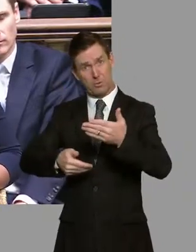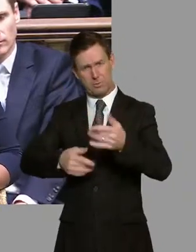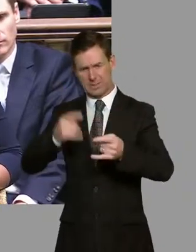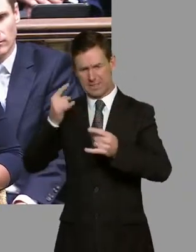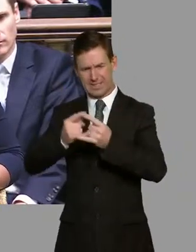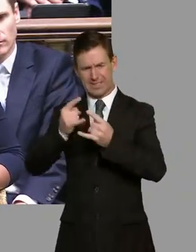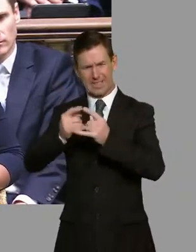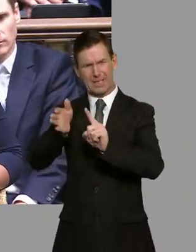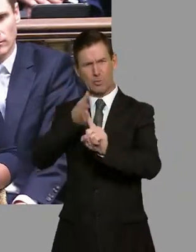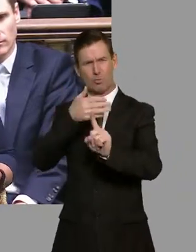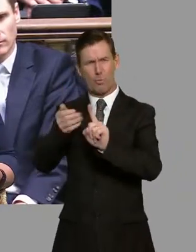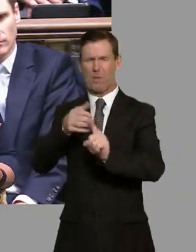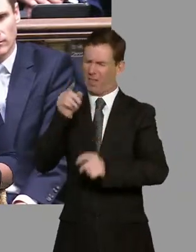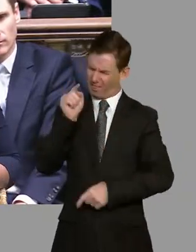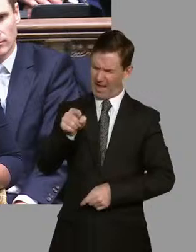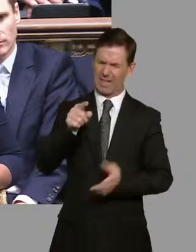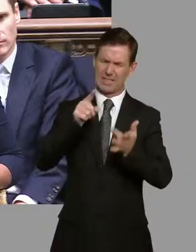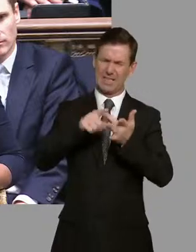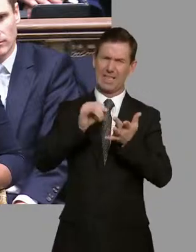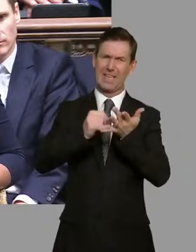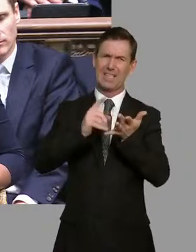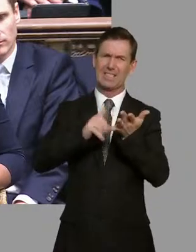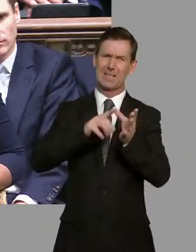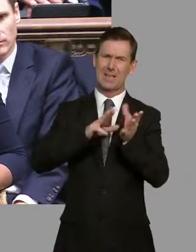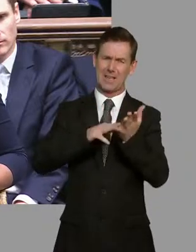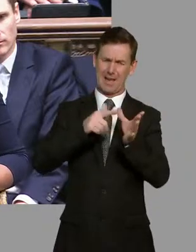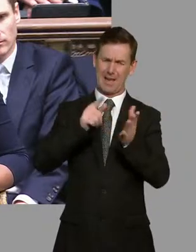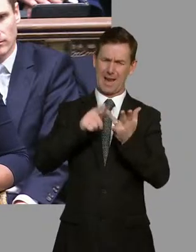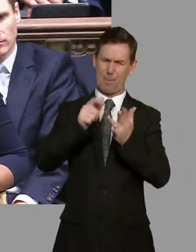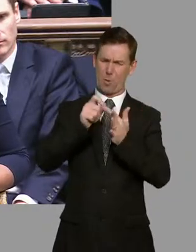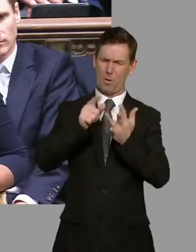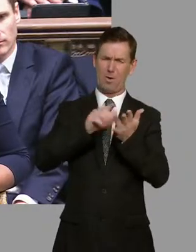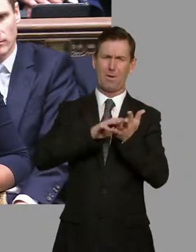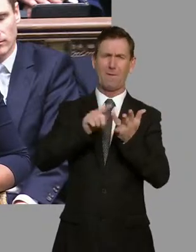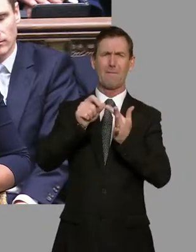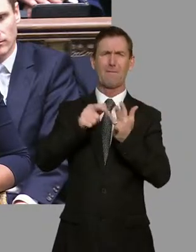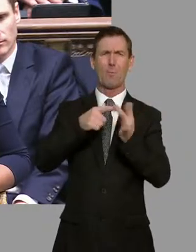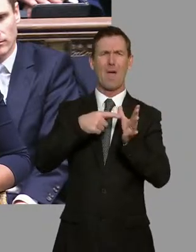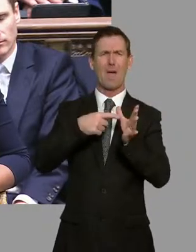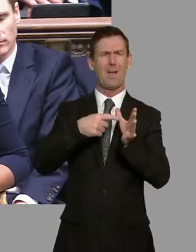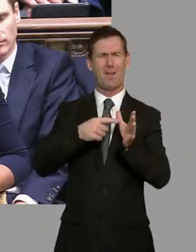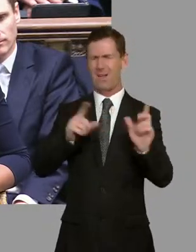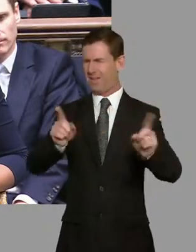are scared to tell the truth. And the lack of clarity